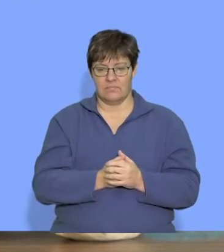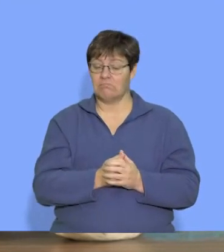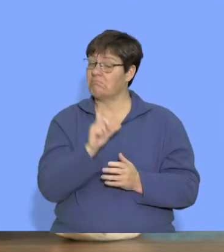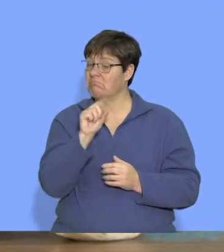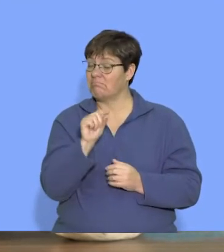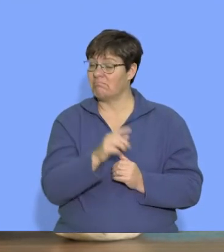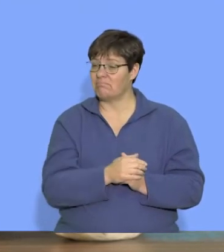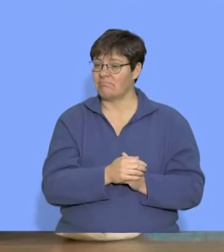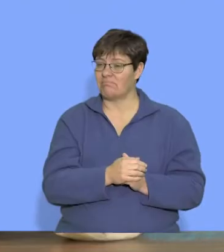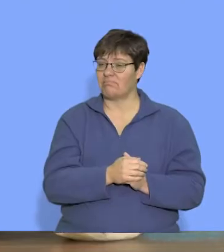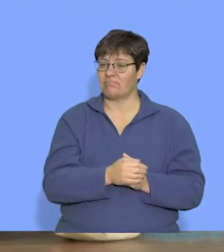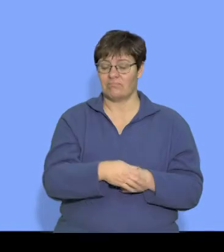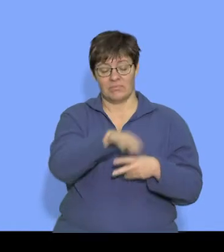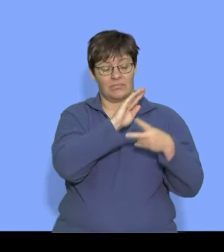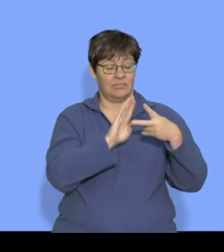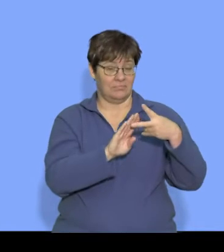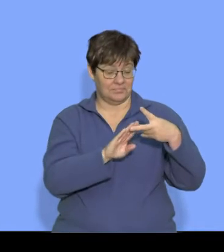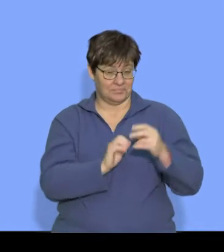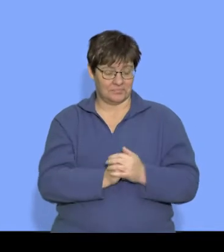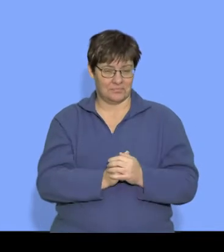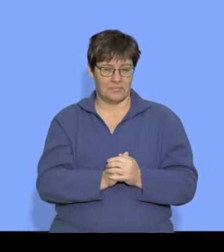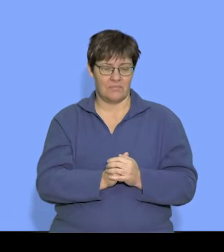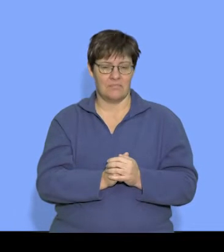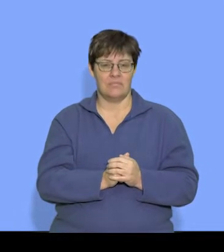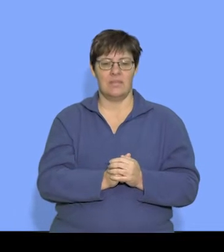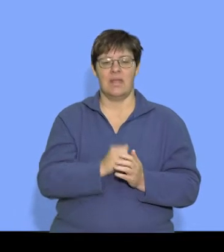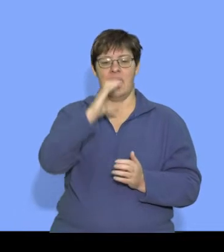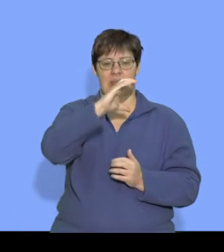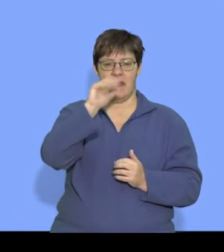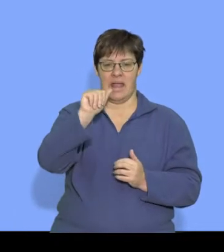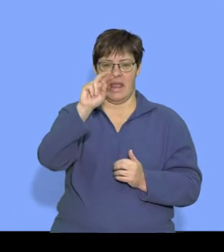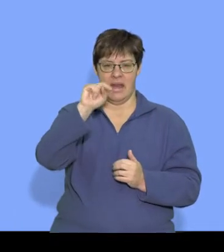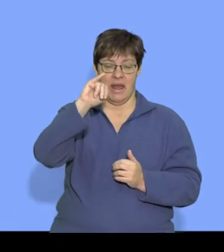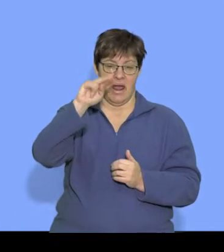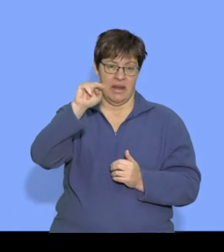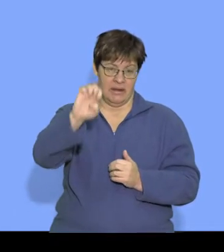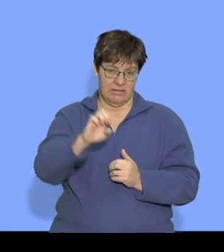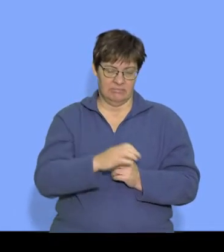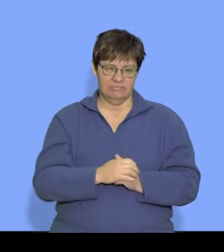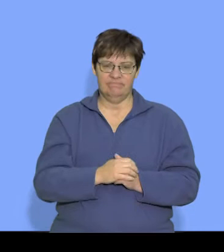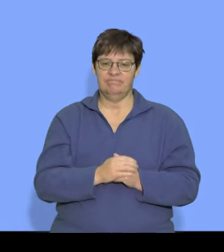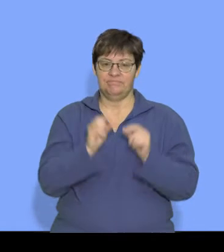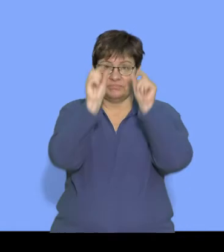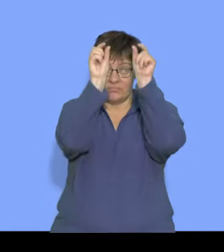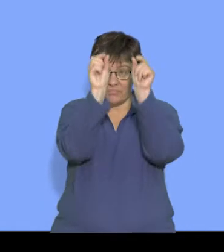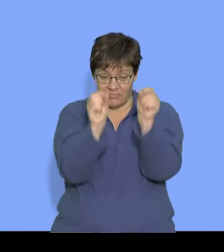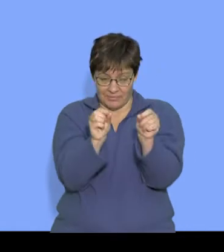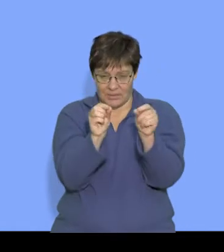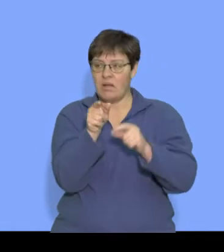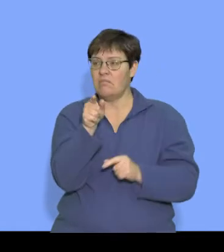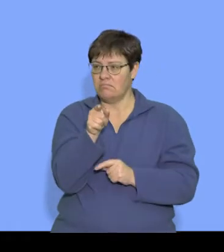Interesting. Let's look at the next set of teeth, your canines. Guys, when we look at canines, these